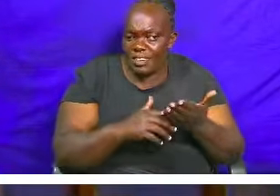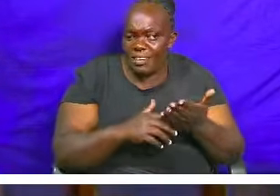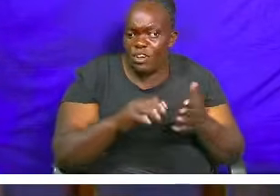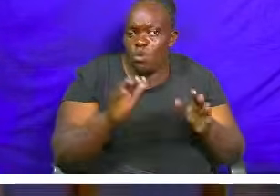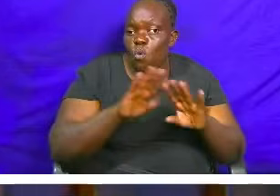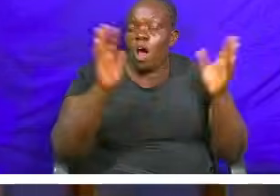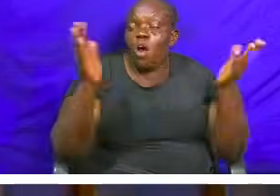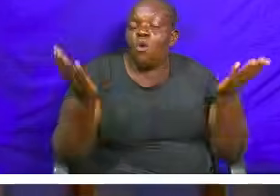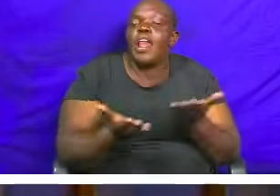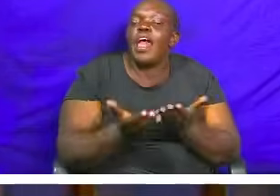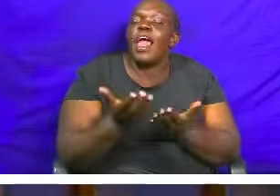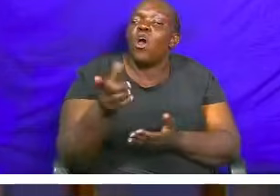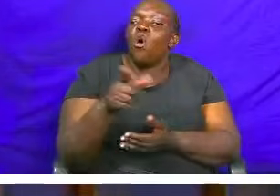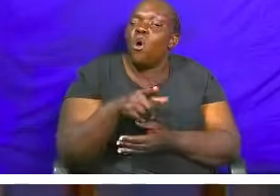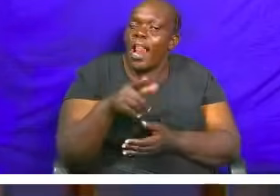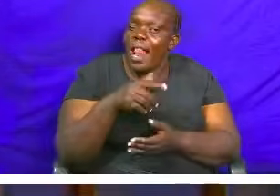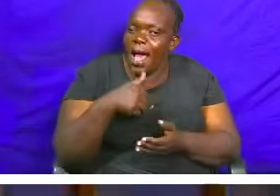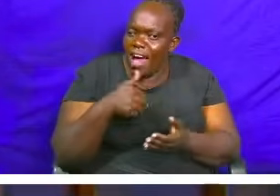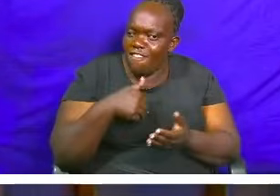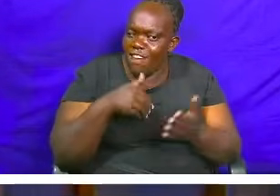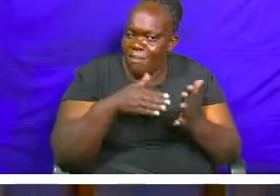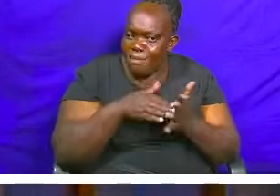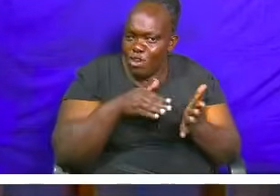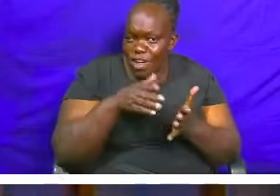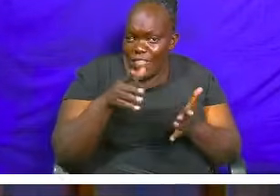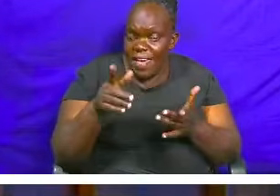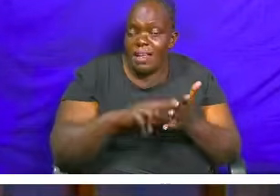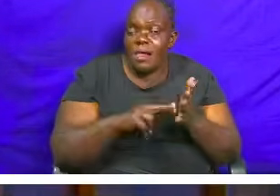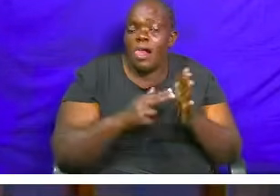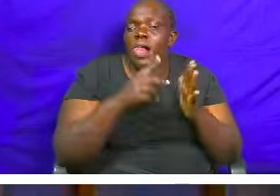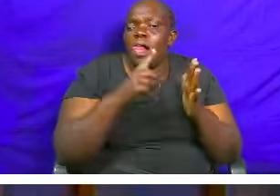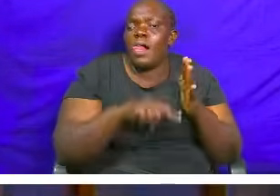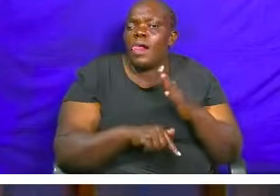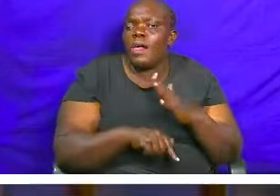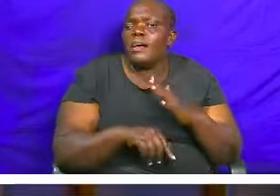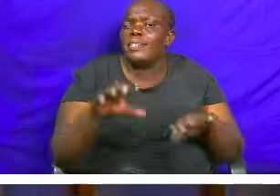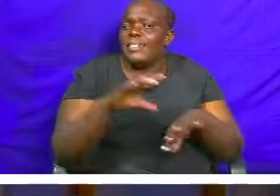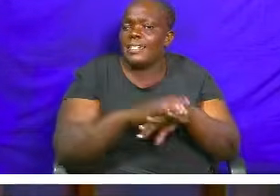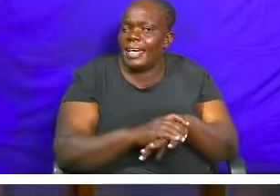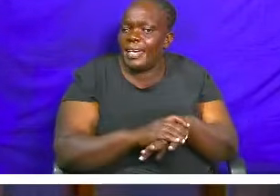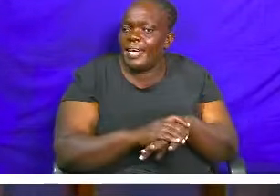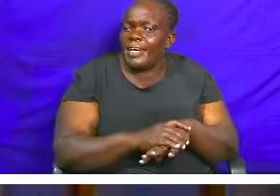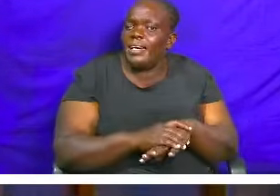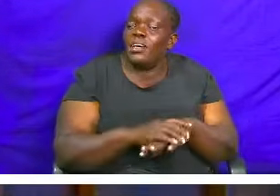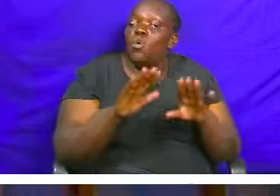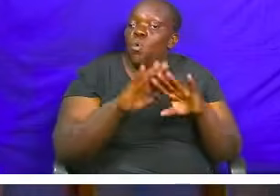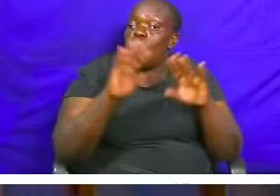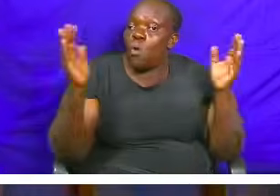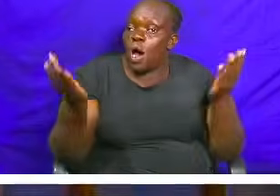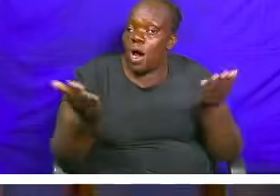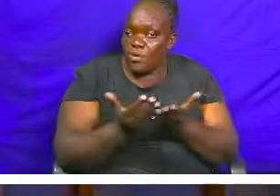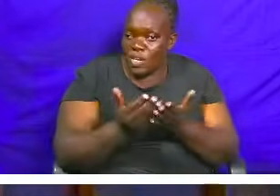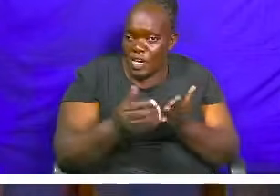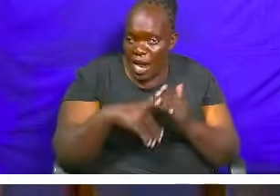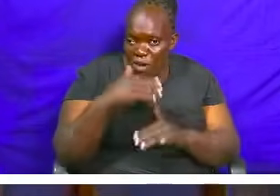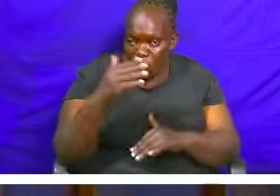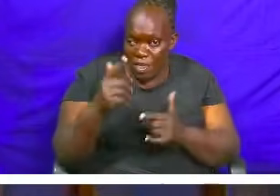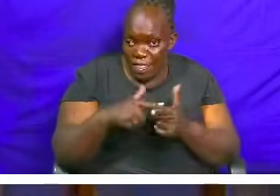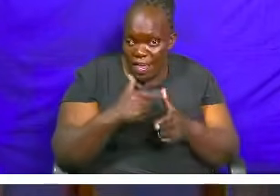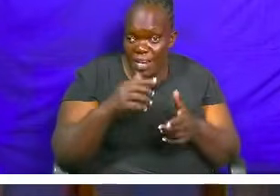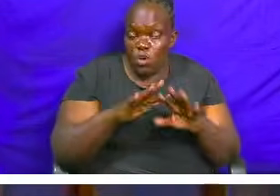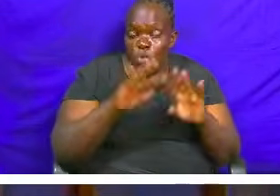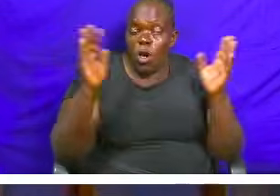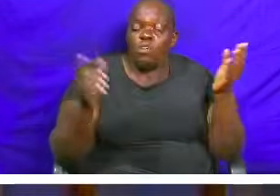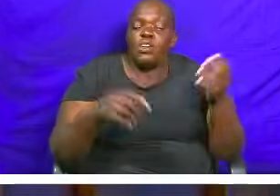oil, there was a blockade there. So it means that we have taken 20% of the world demand out, world